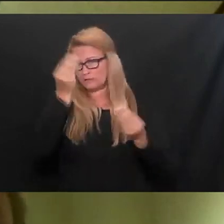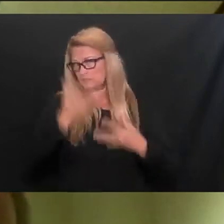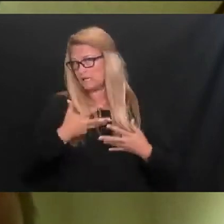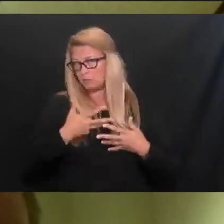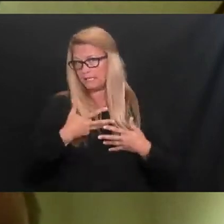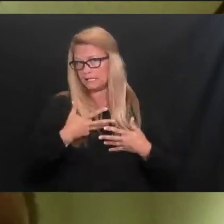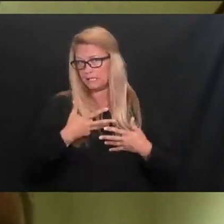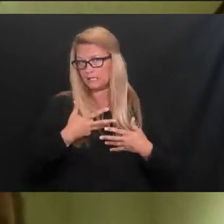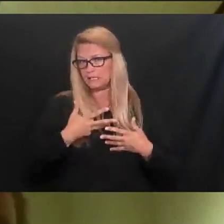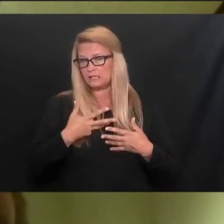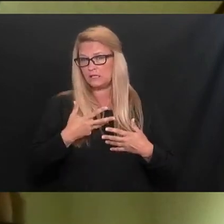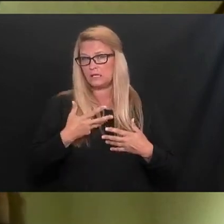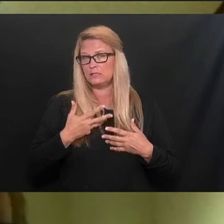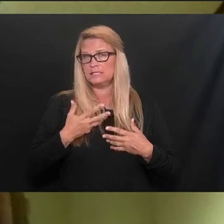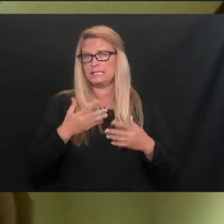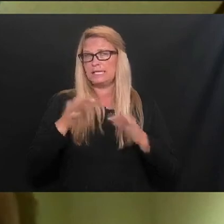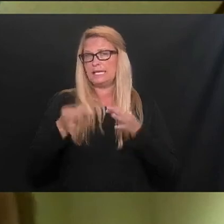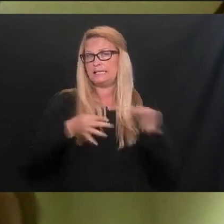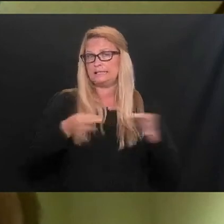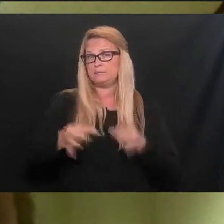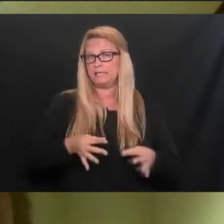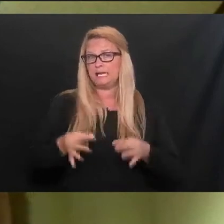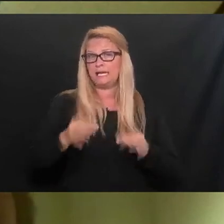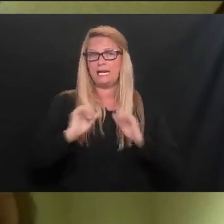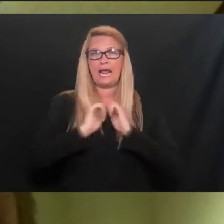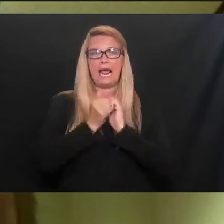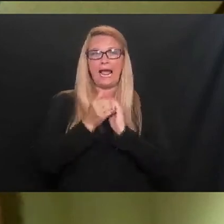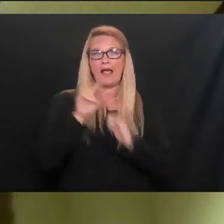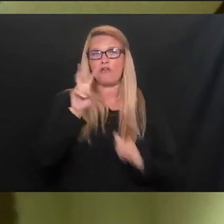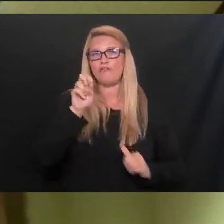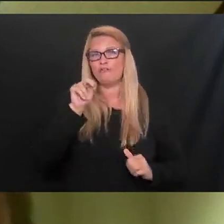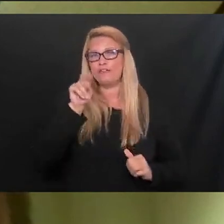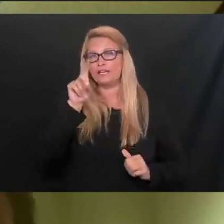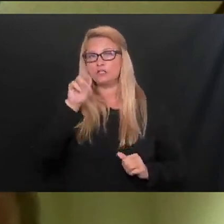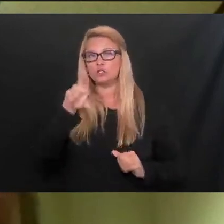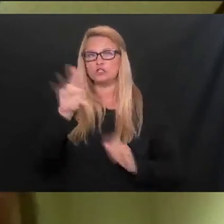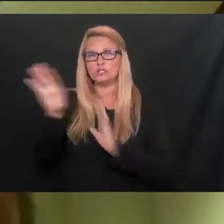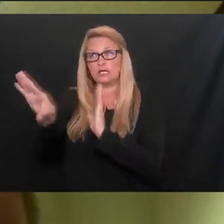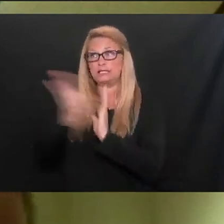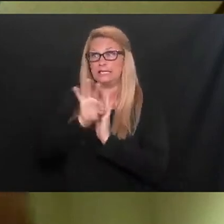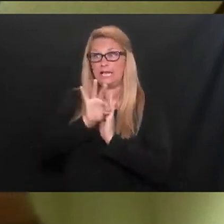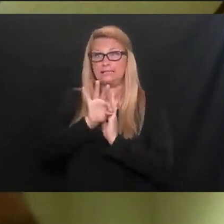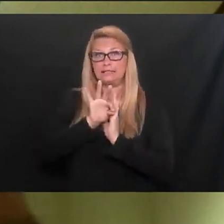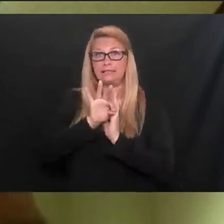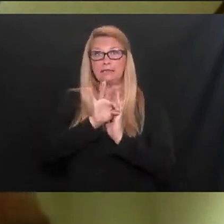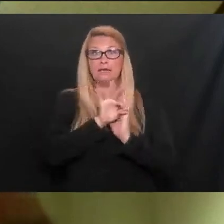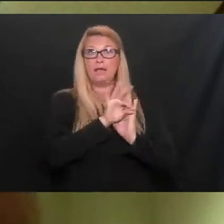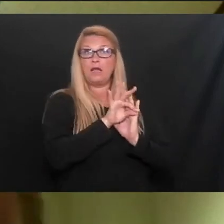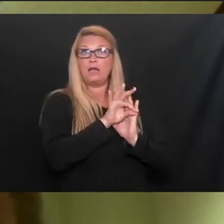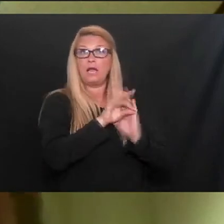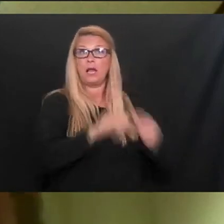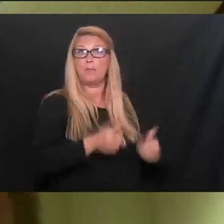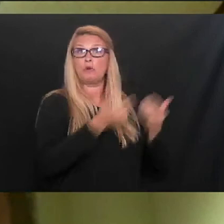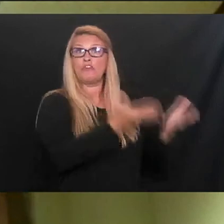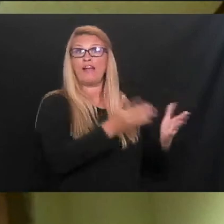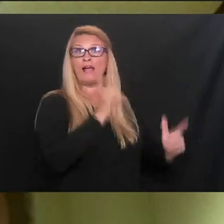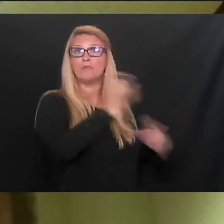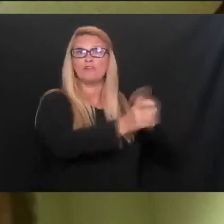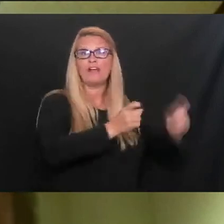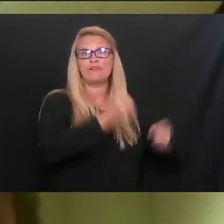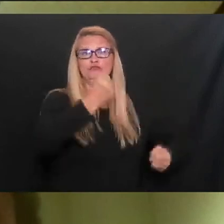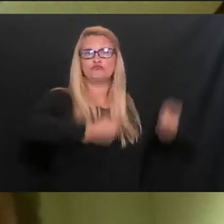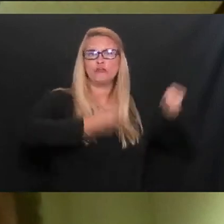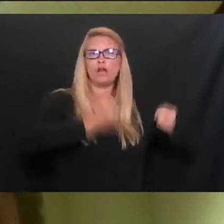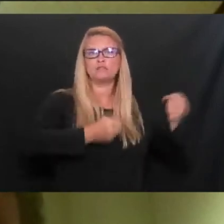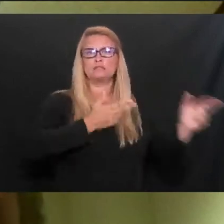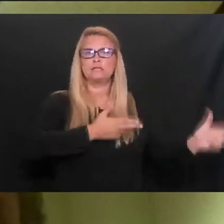a walkthrough on how the vendors are being selected who will provide the trucks and the